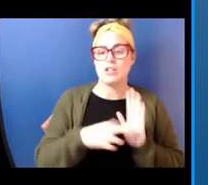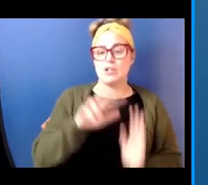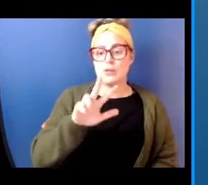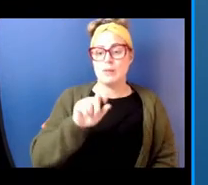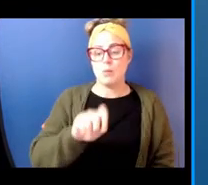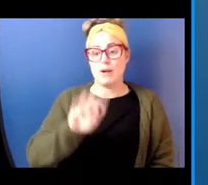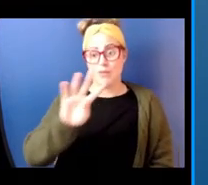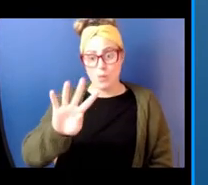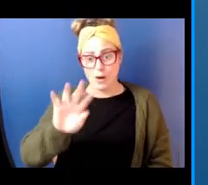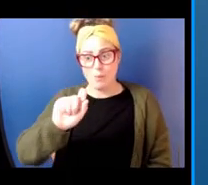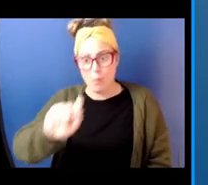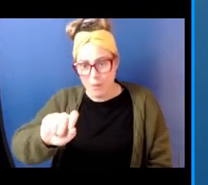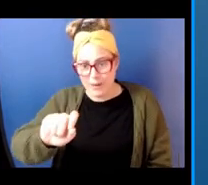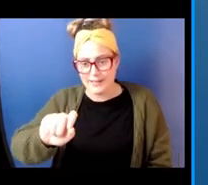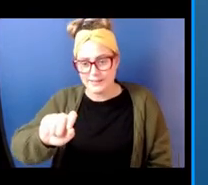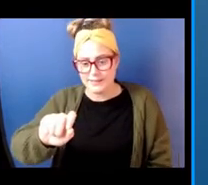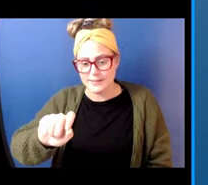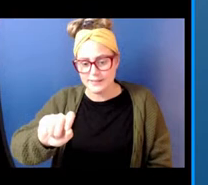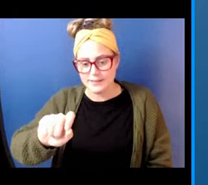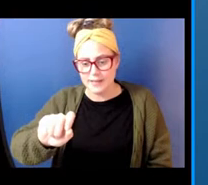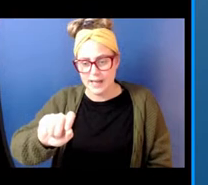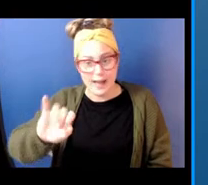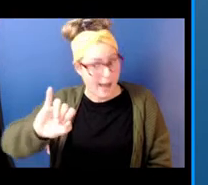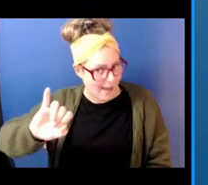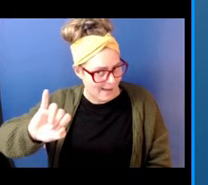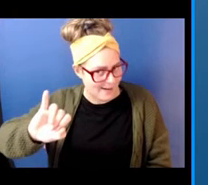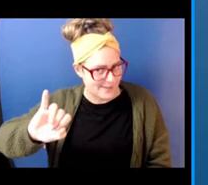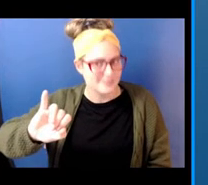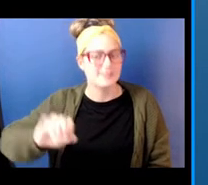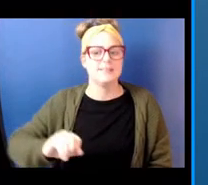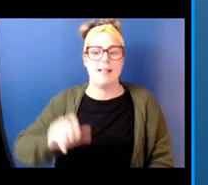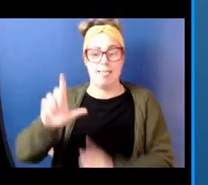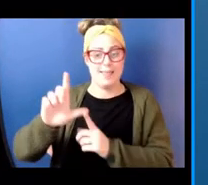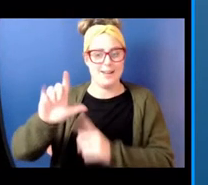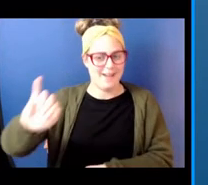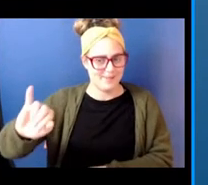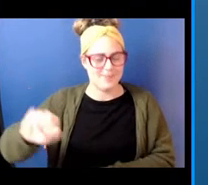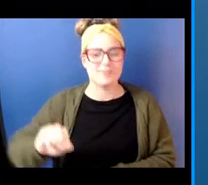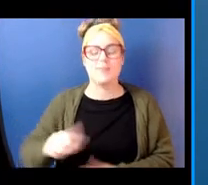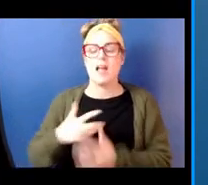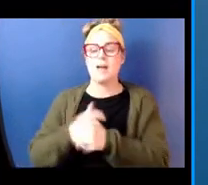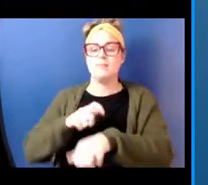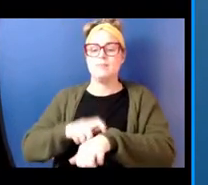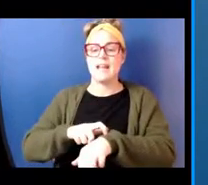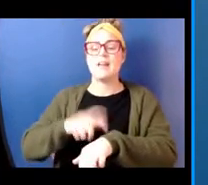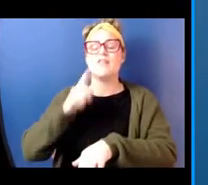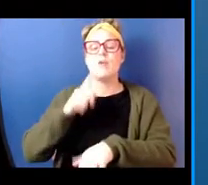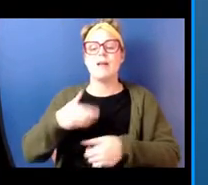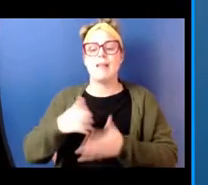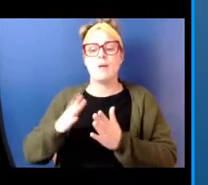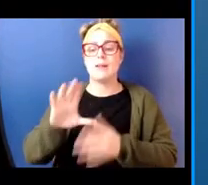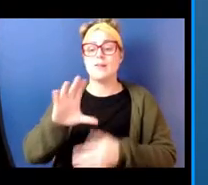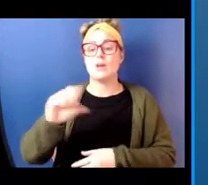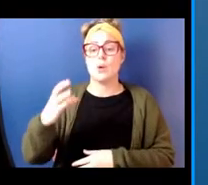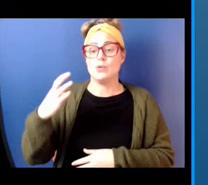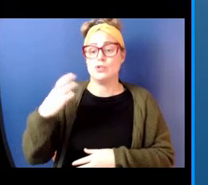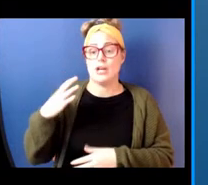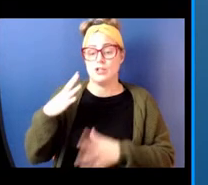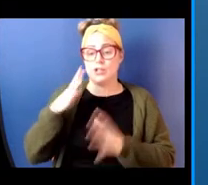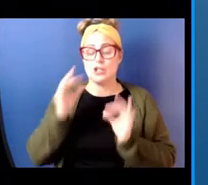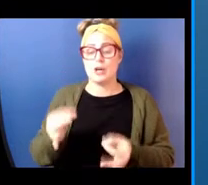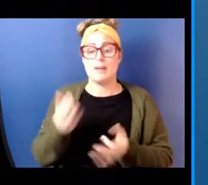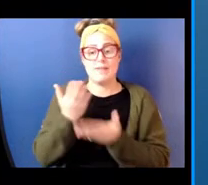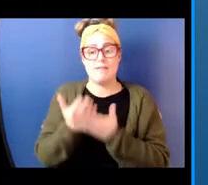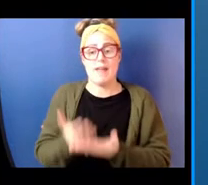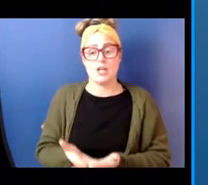point I has been updated to allow for the co-chairs to determine if a factual hearing is